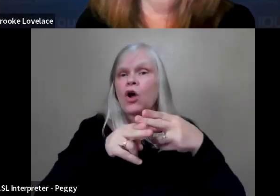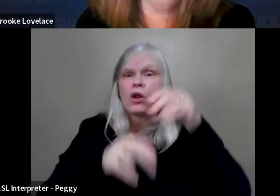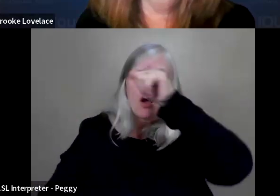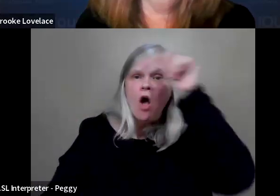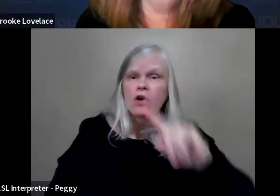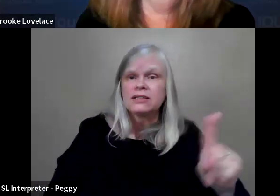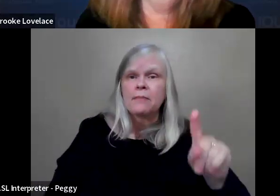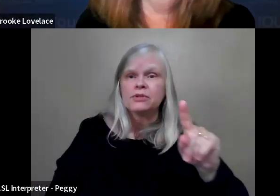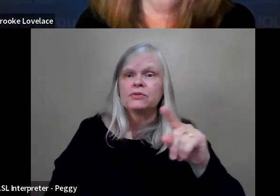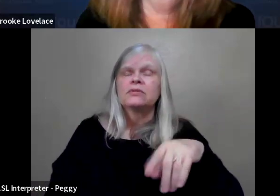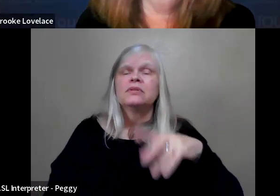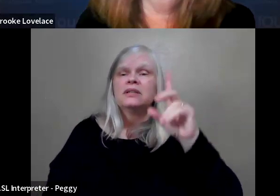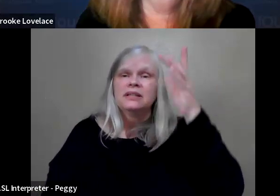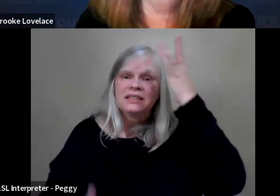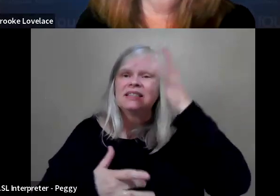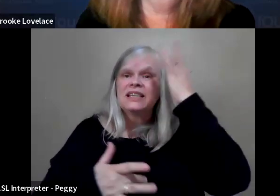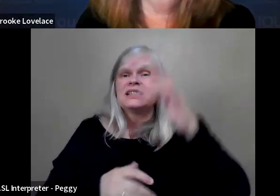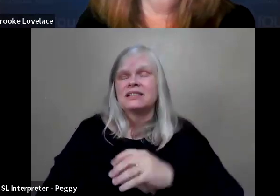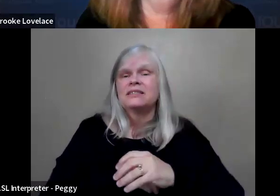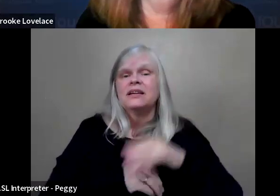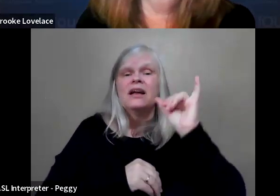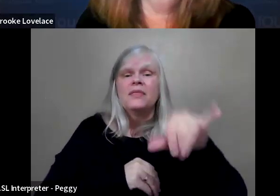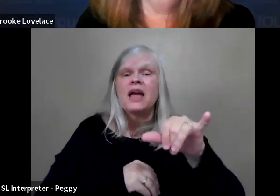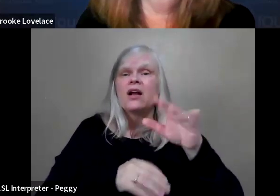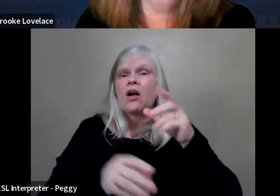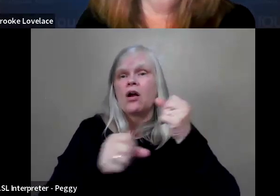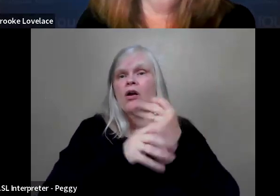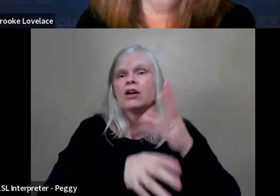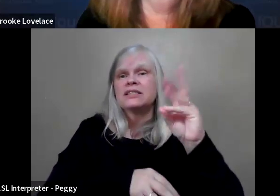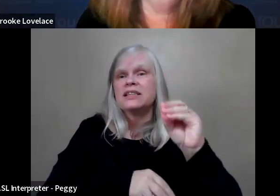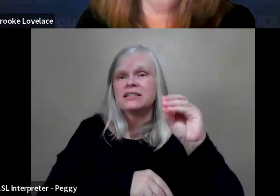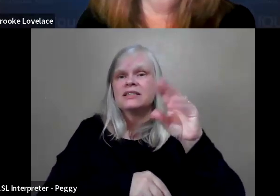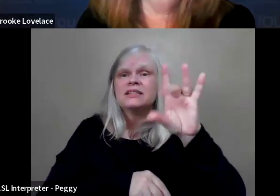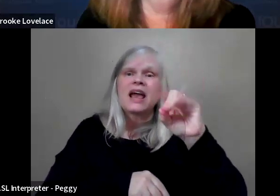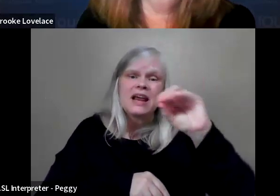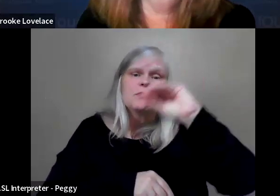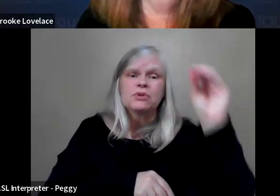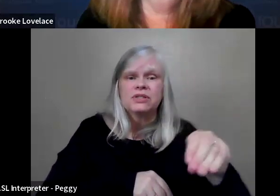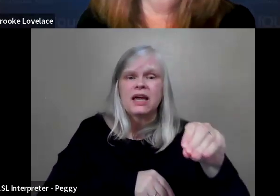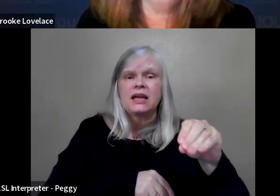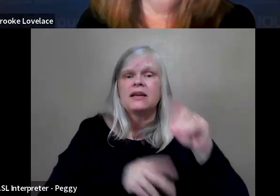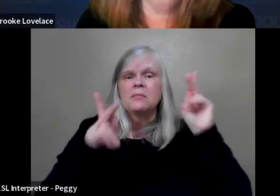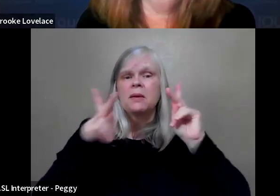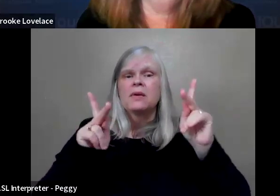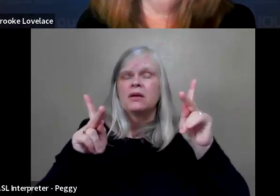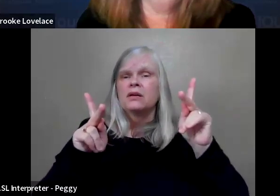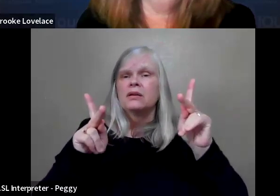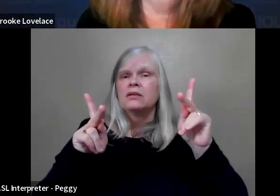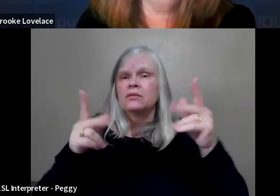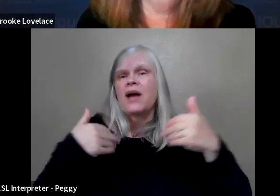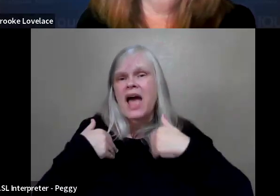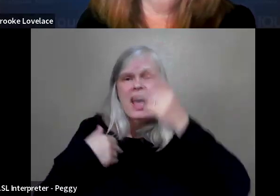disease. Alzheimer's disease causes about 60 to 80% of cases of dementia, so it's very